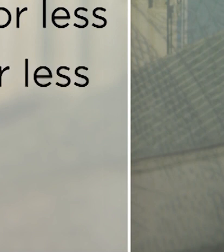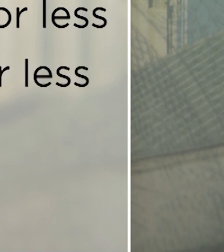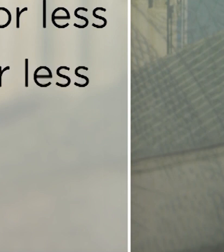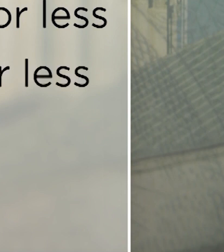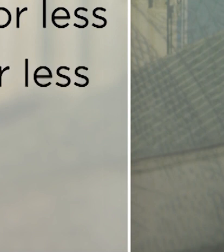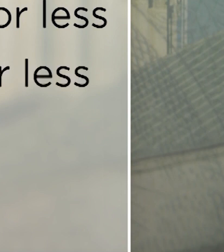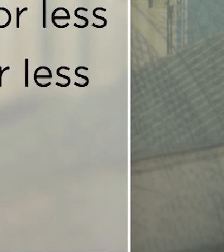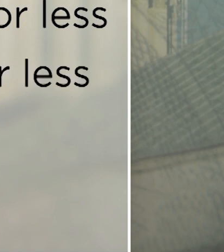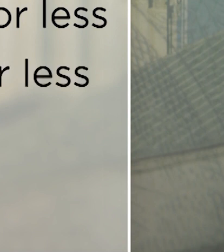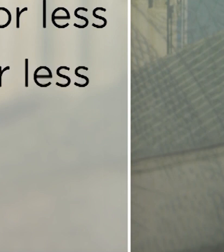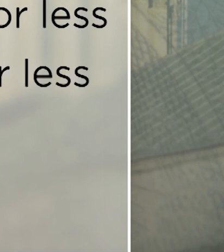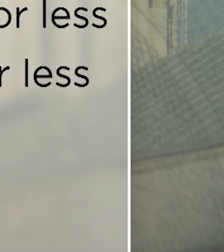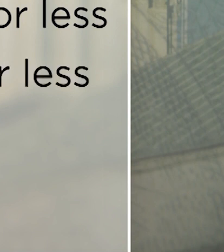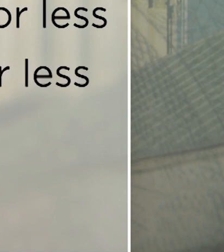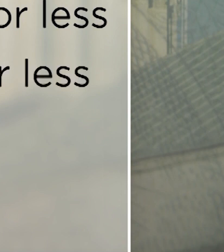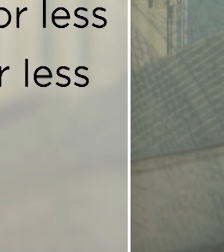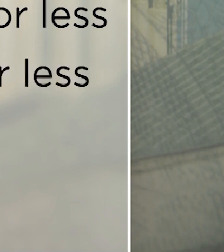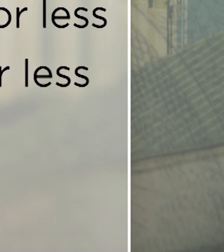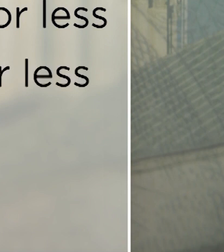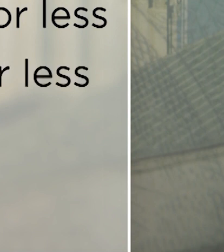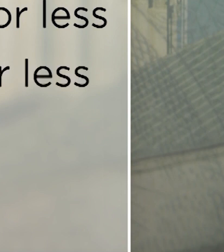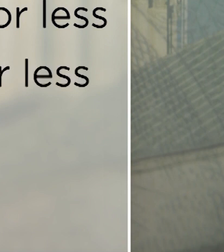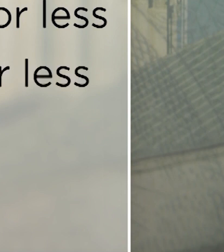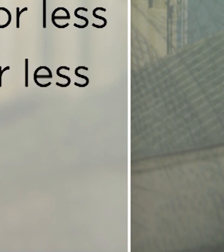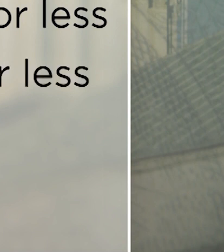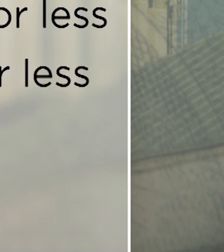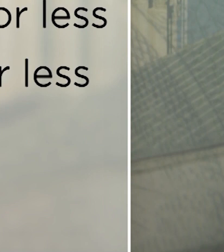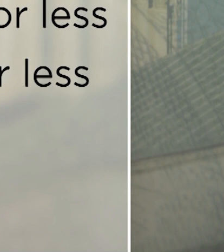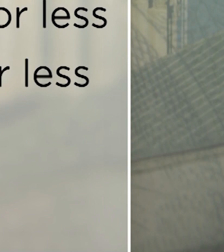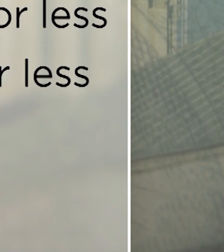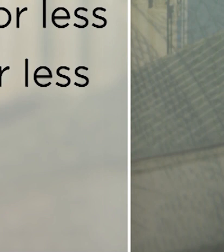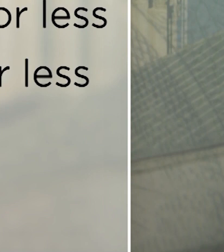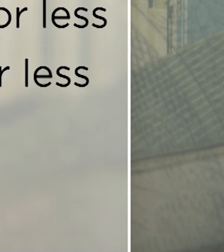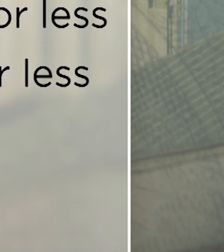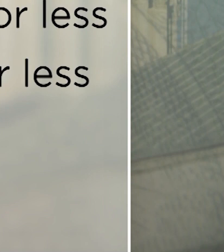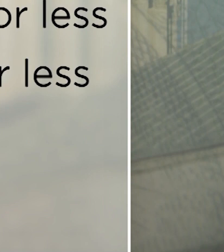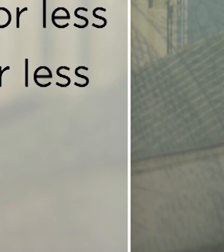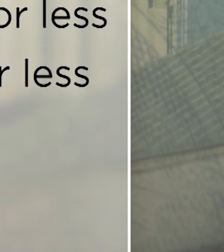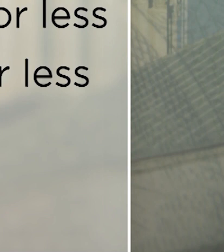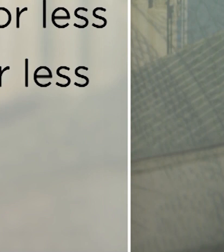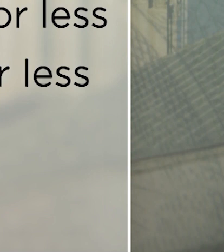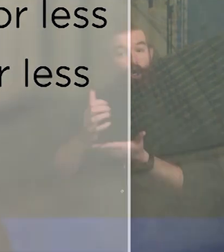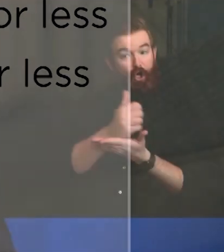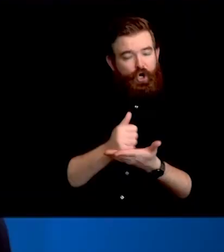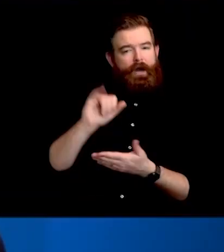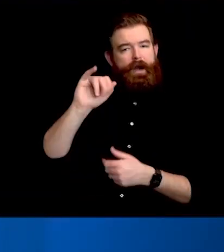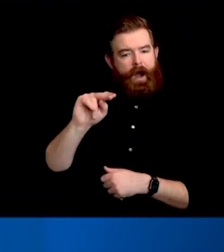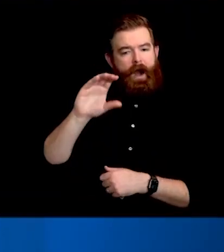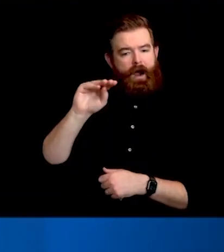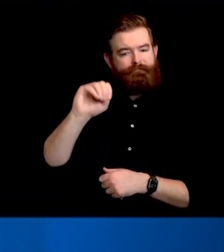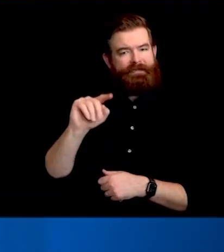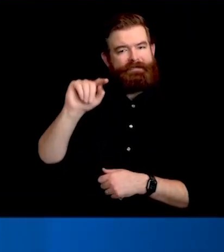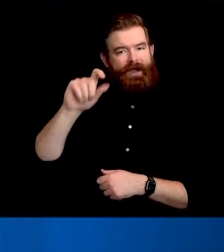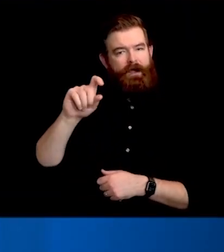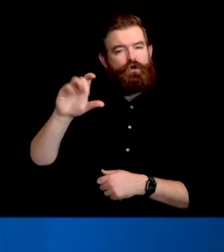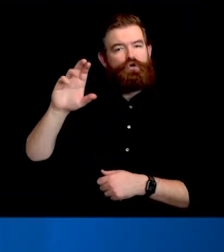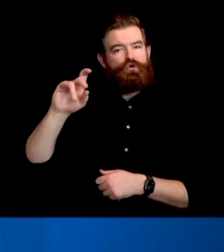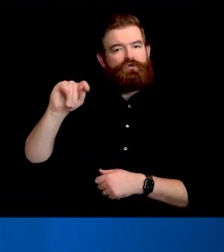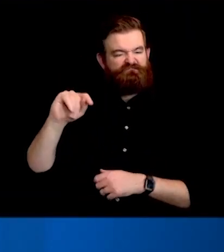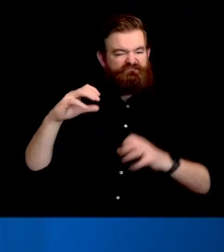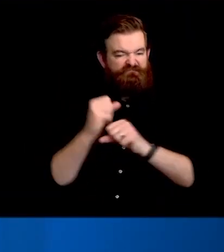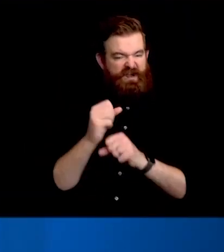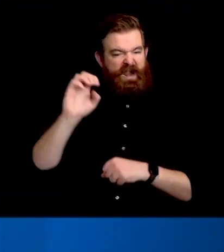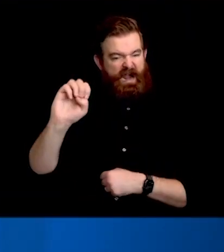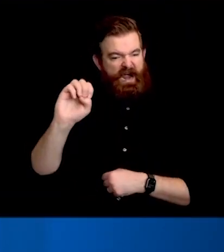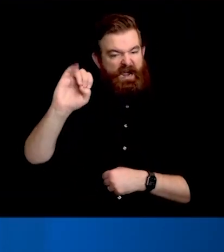making $150,000 or less, part of a deal brokered during the millionaires' tax negotiations last summer. Because of this, not only have